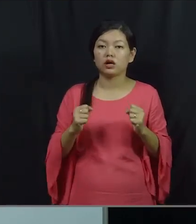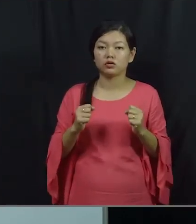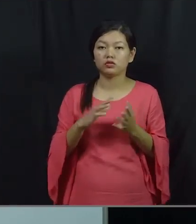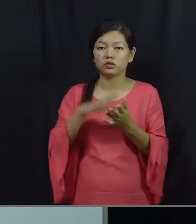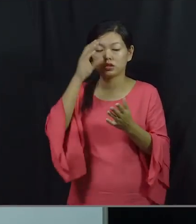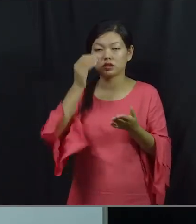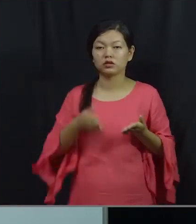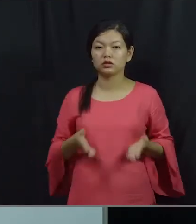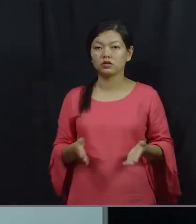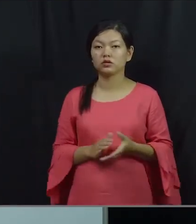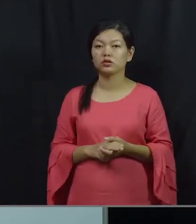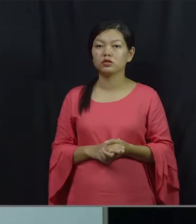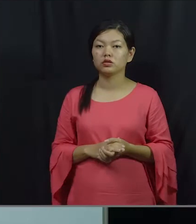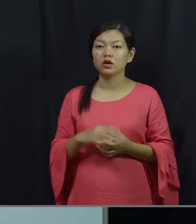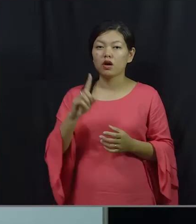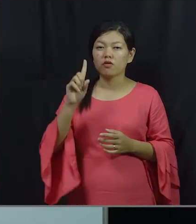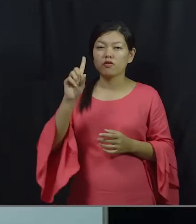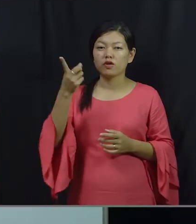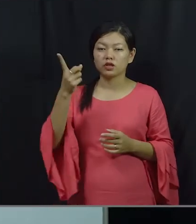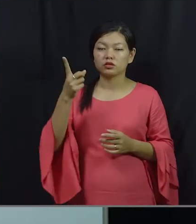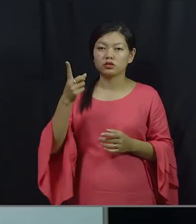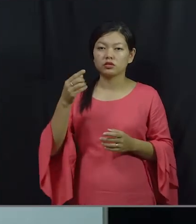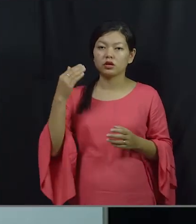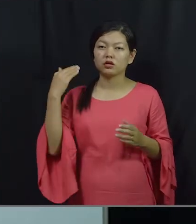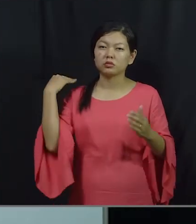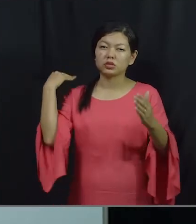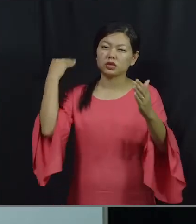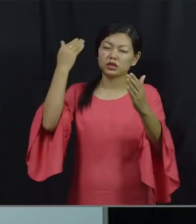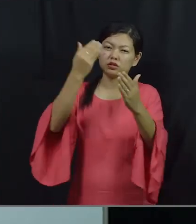the barter system. Okay,